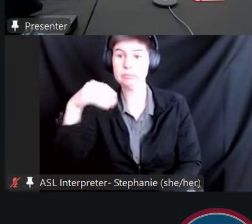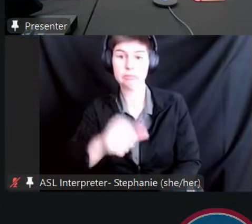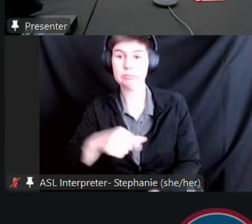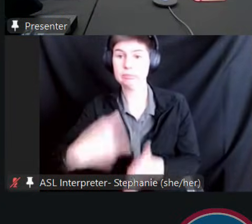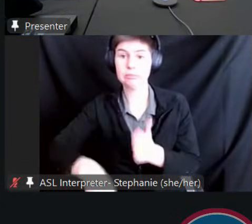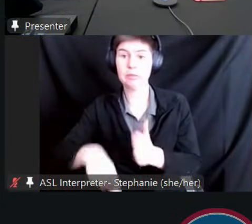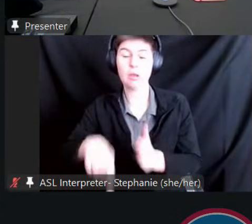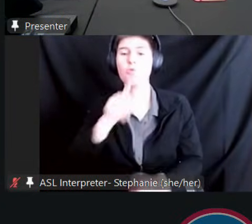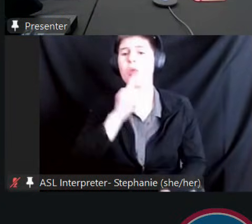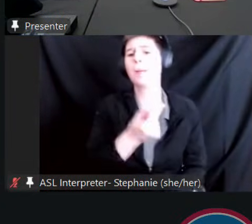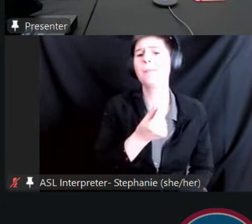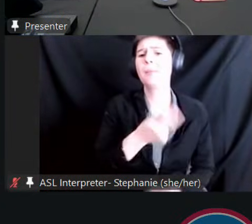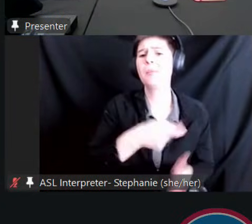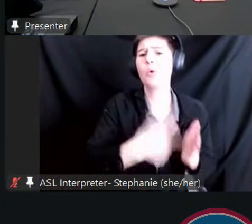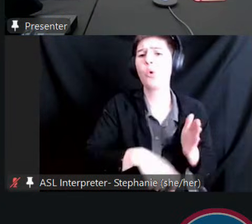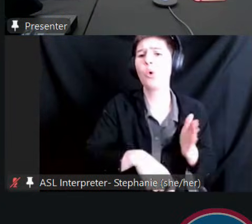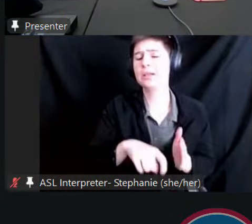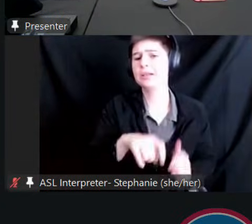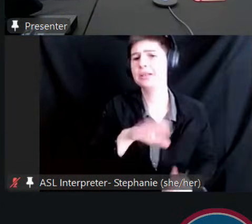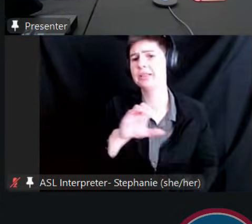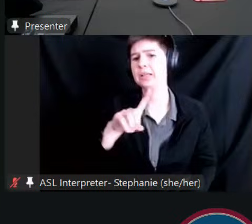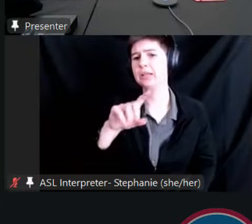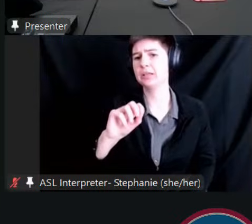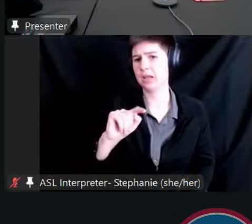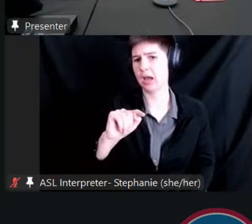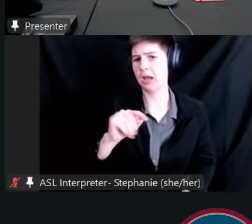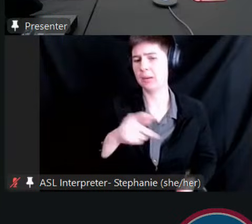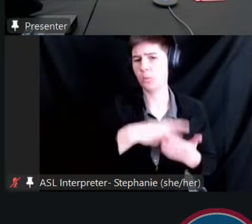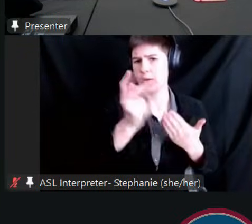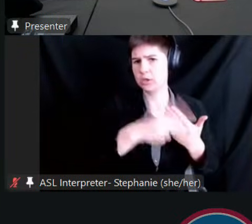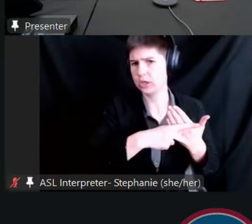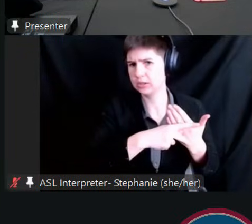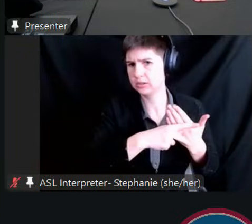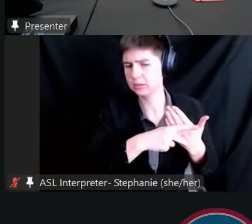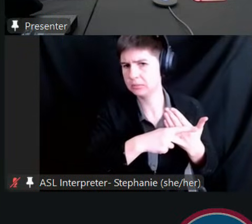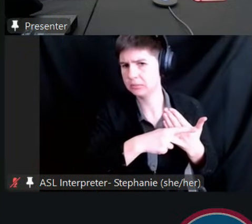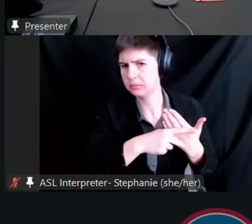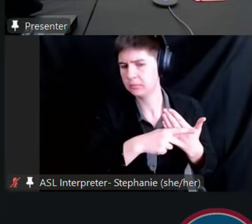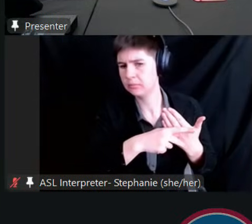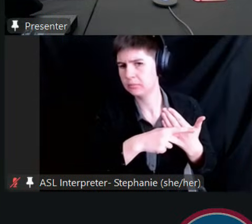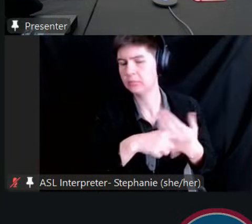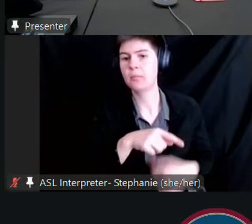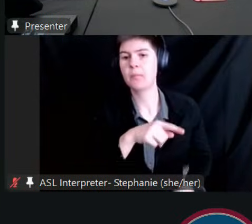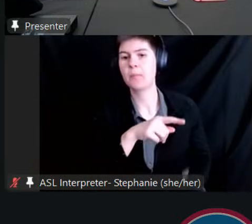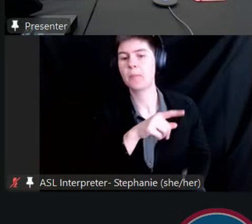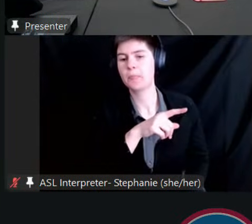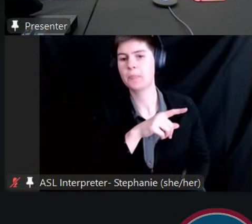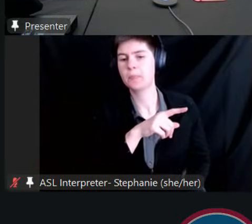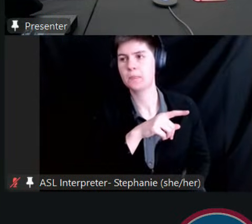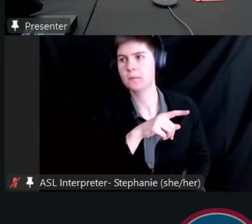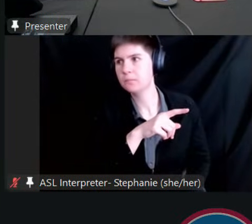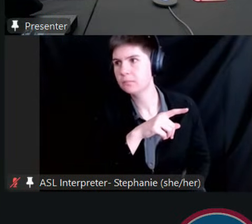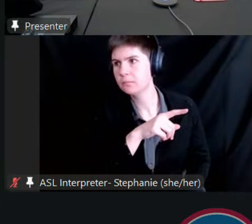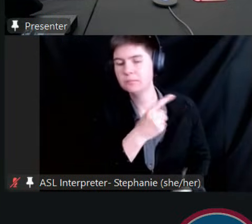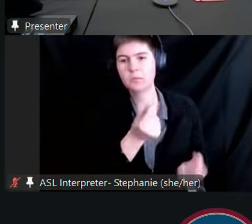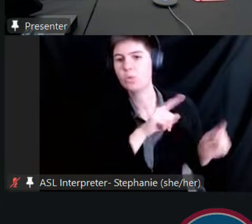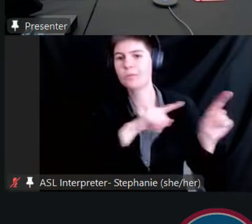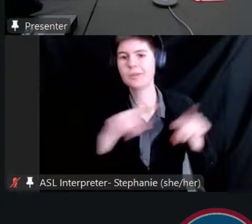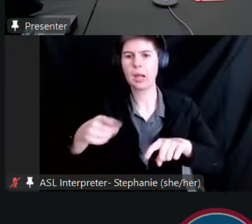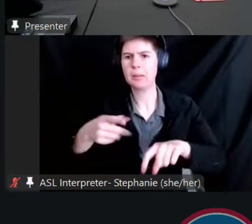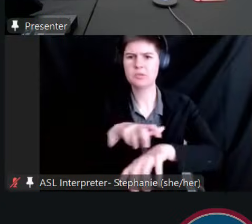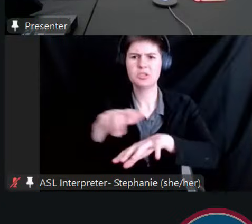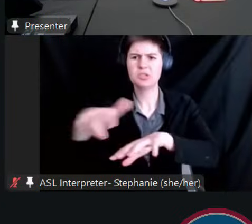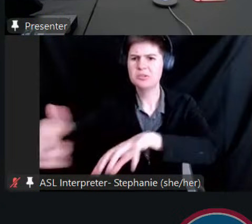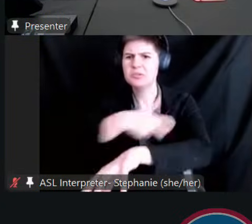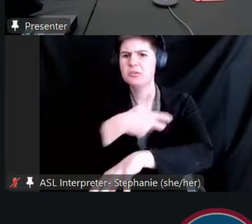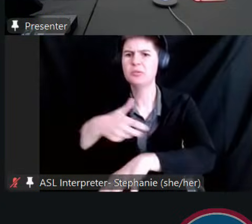Just doing a bump out that's big enough for a bus instead of a pedestrian, they're going to be tearing up the sidewalk and resurfacing the road